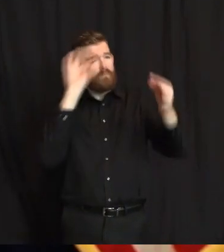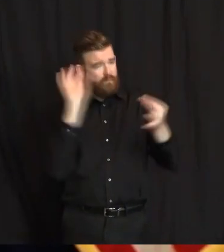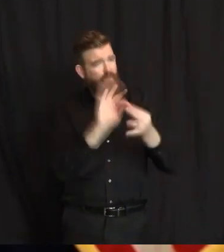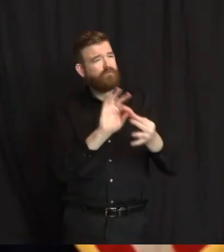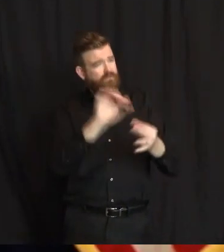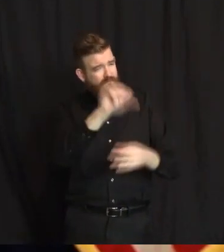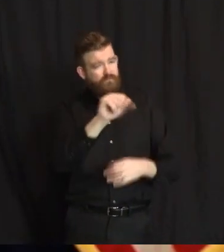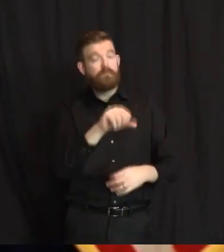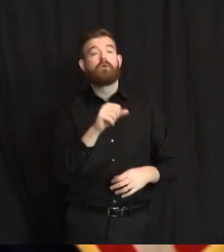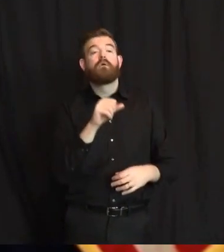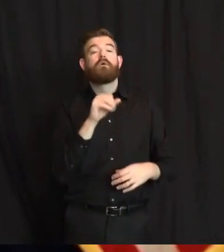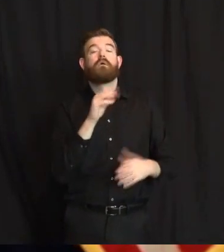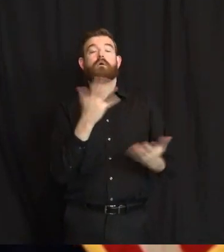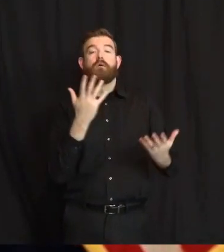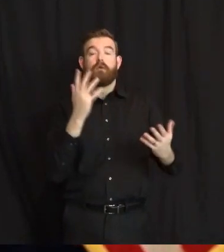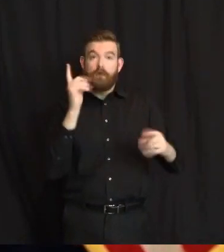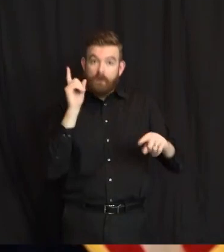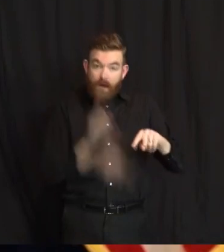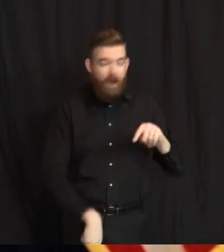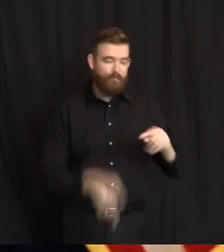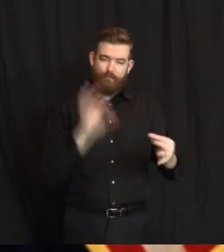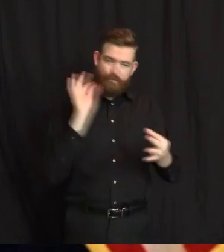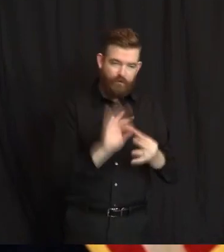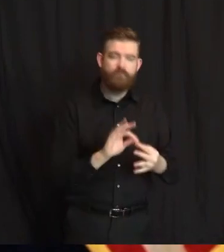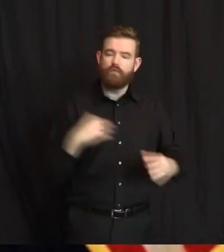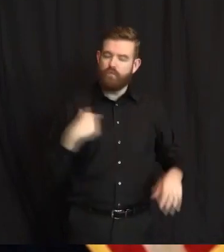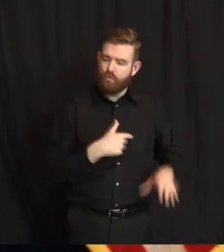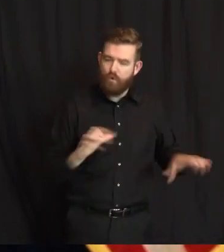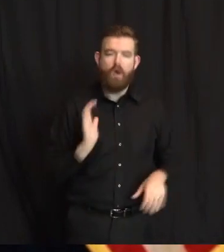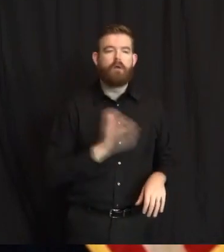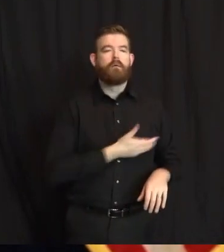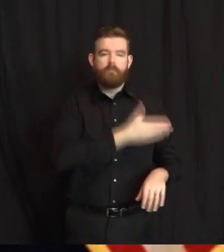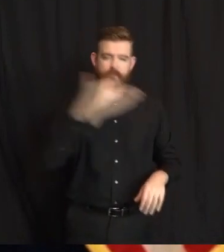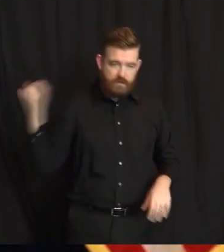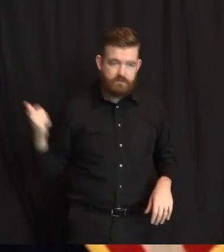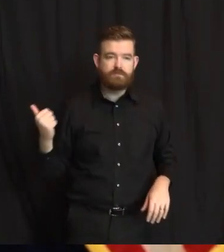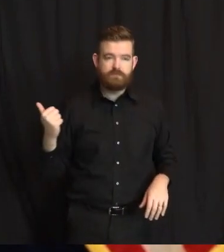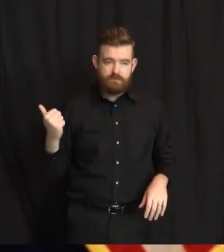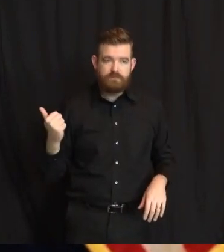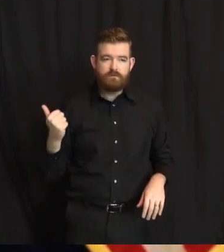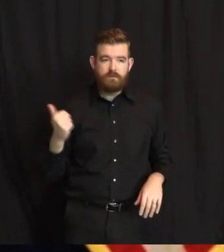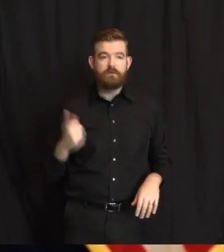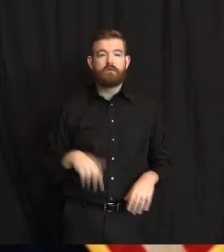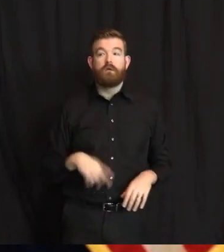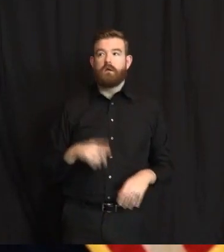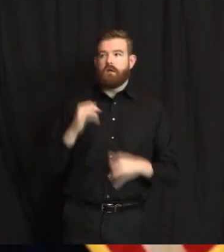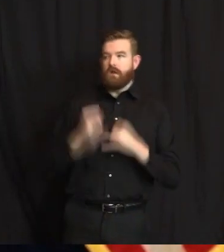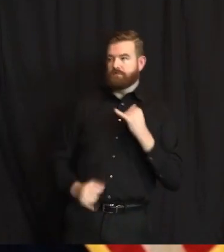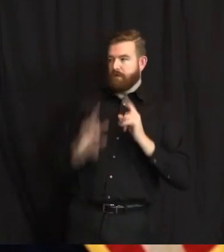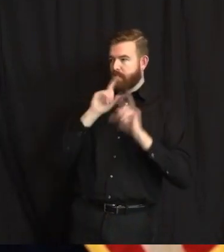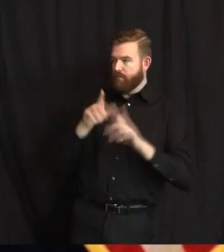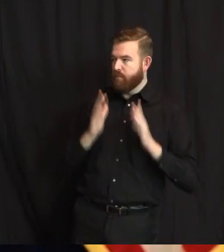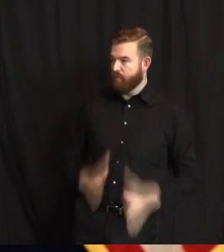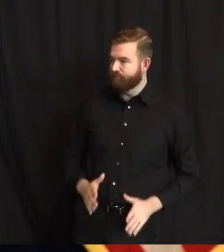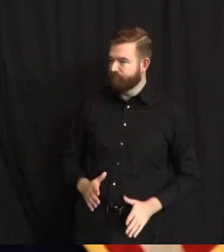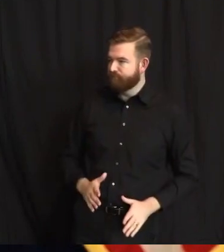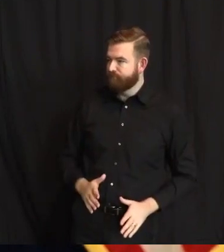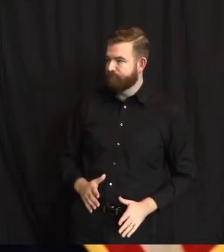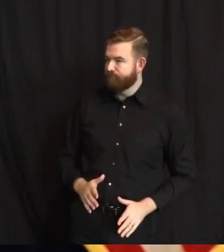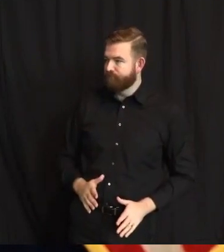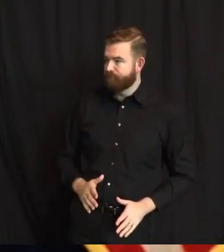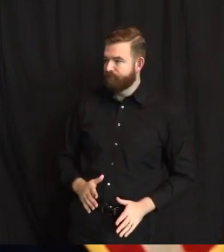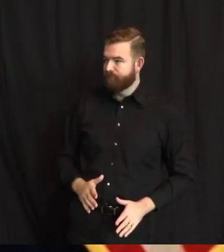can. But thank you for asking, Charlie. You're going to clean up for us. Good morning, Governor. Following up on what I asked Tuesday, the 4